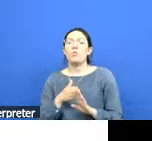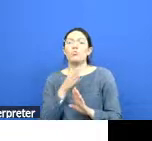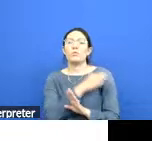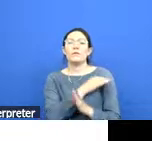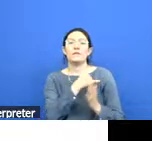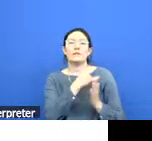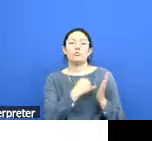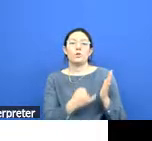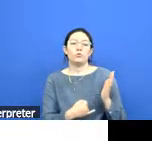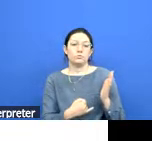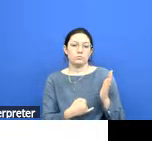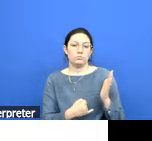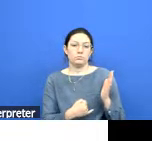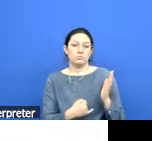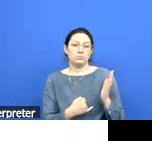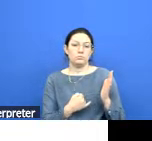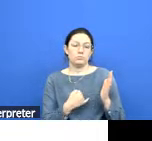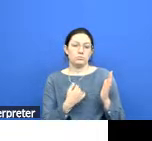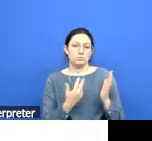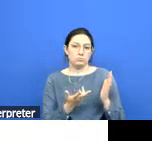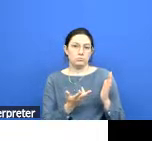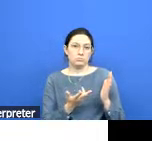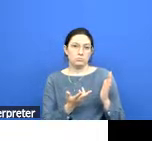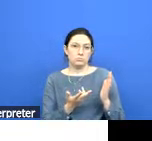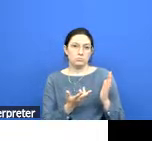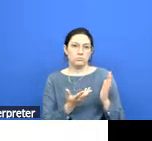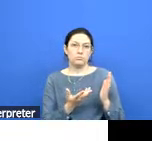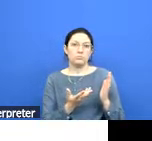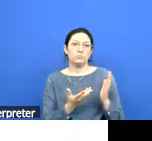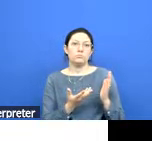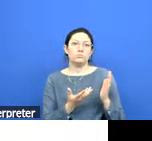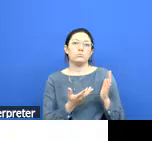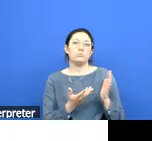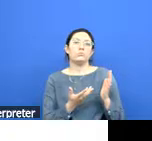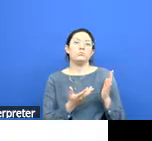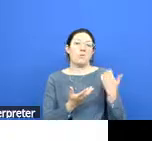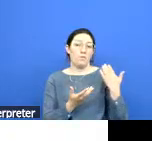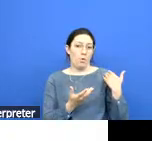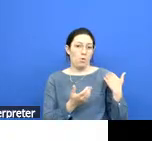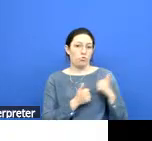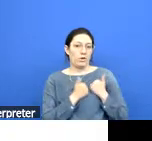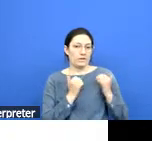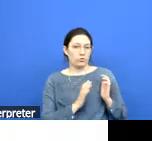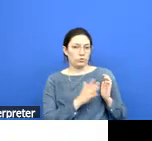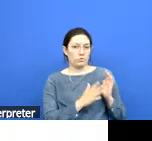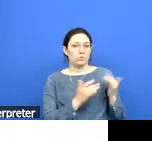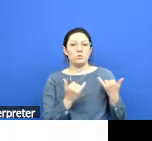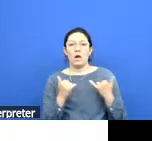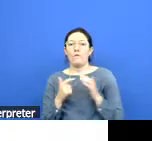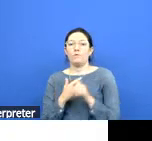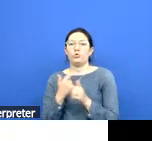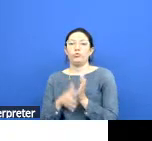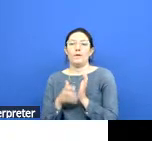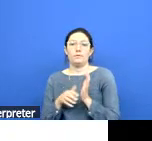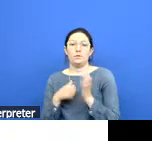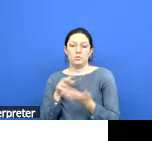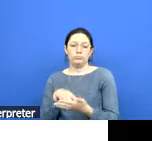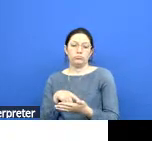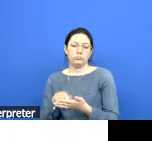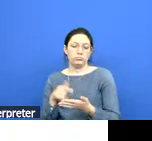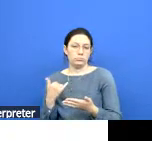of this, both as well before being residential and now with the first draft I saw of